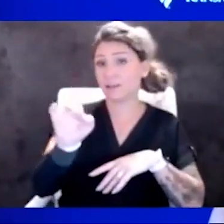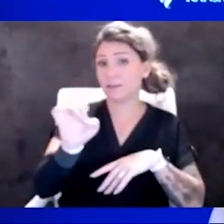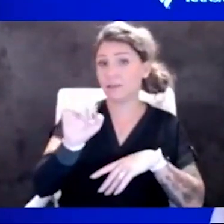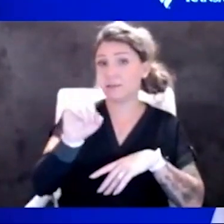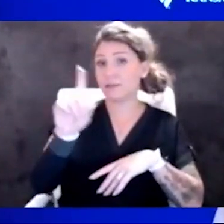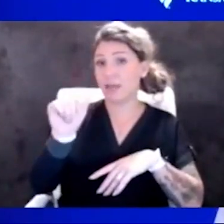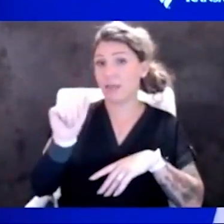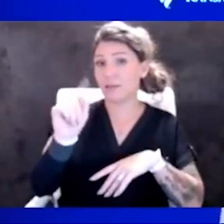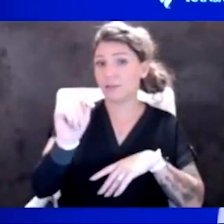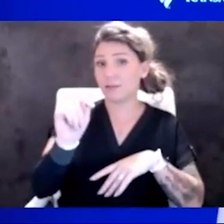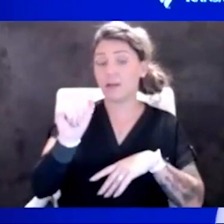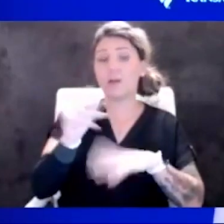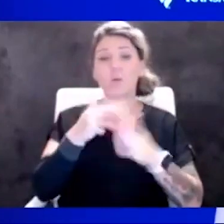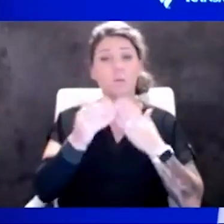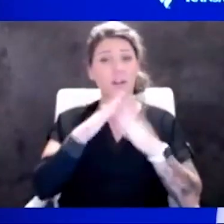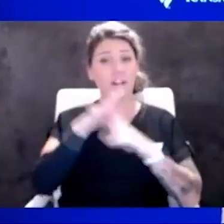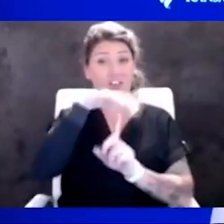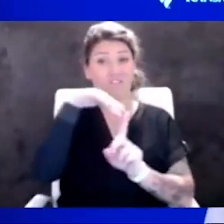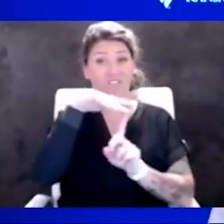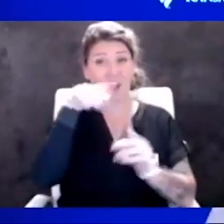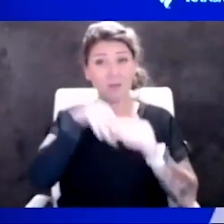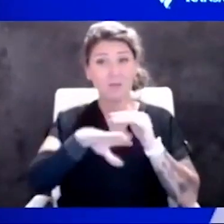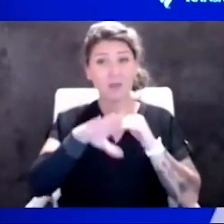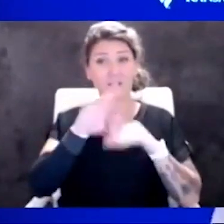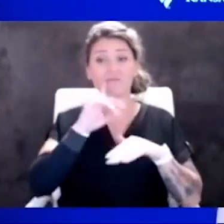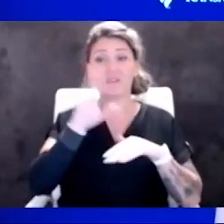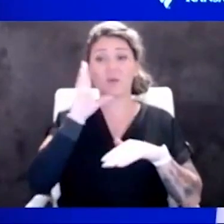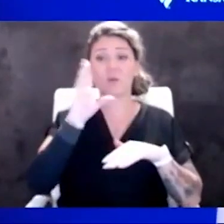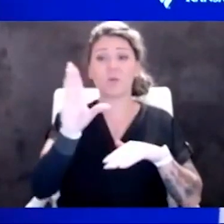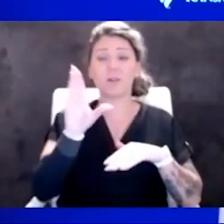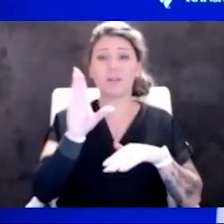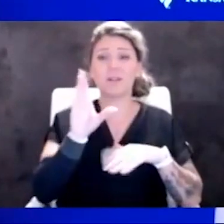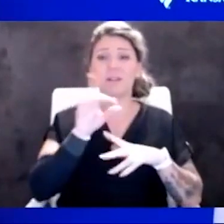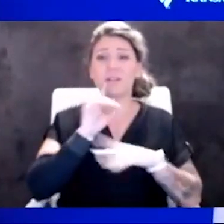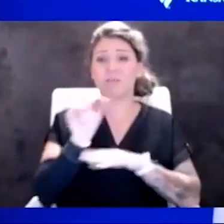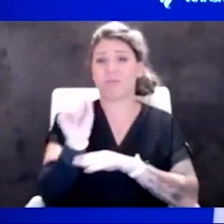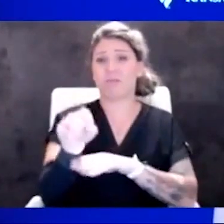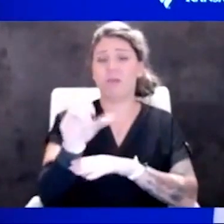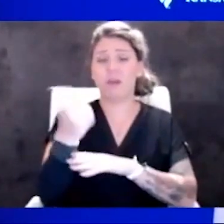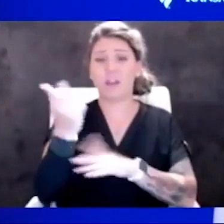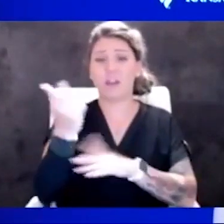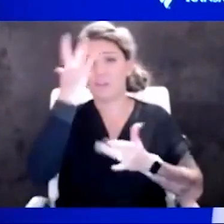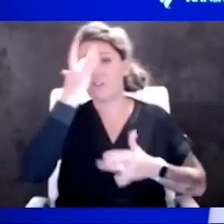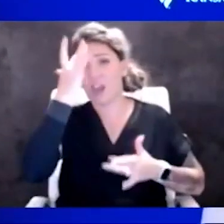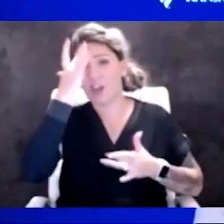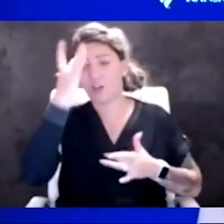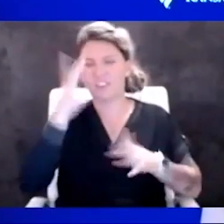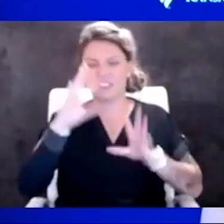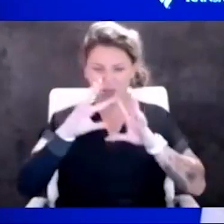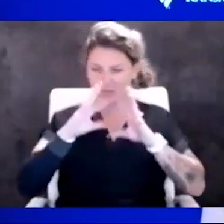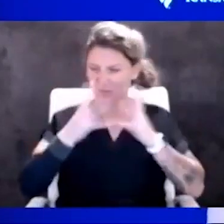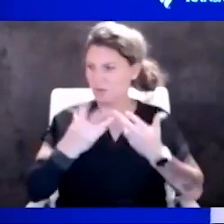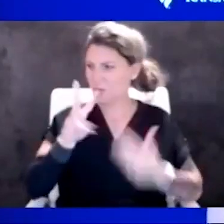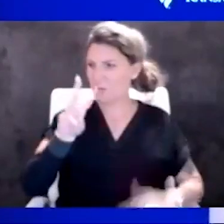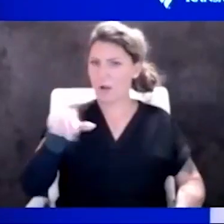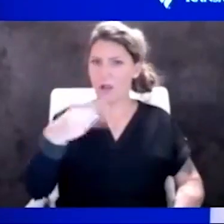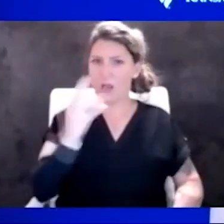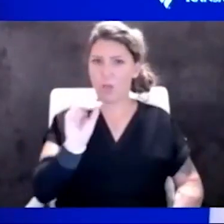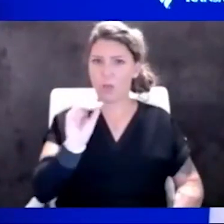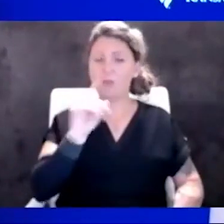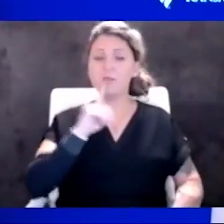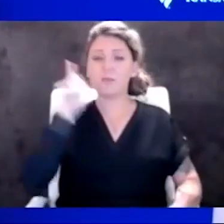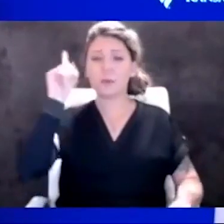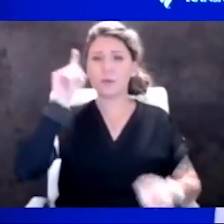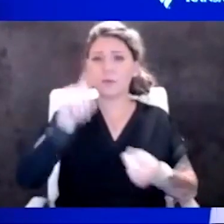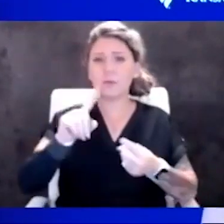environment it gets into, it does seem to outcompete other viruses. And in fact, I think it was the World Health Organization who decreased the variants